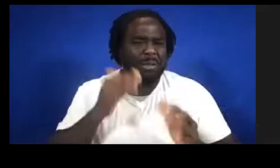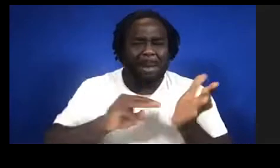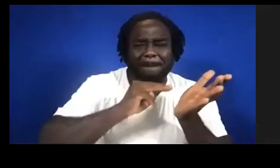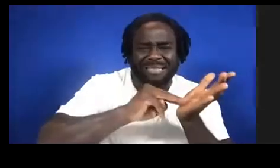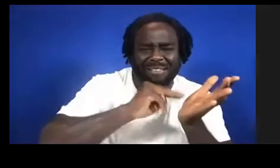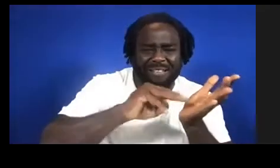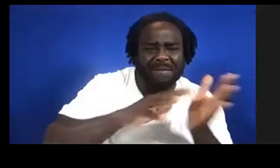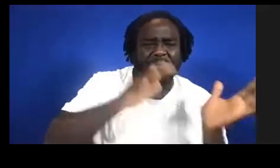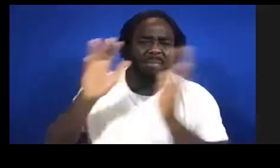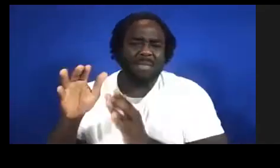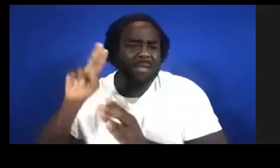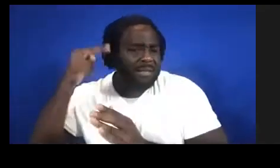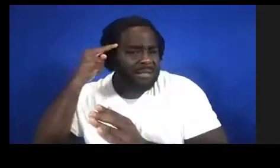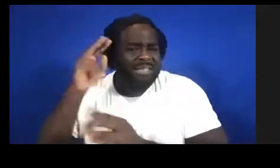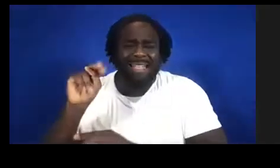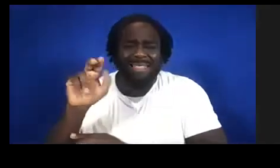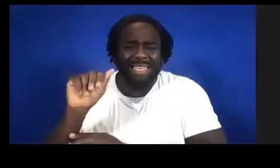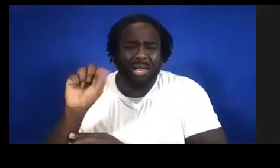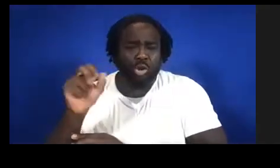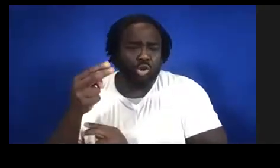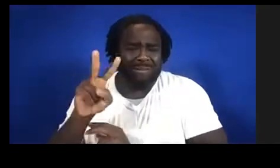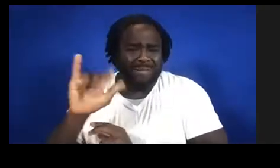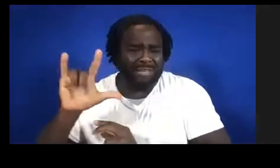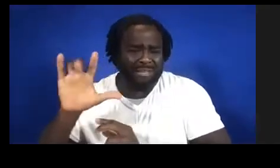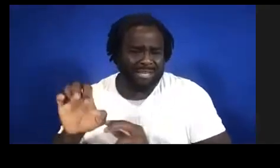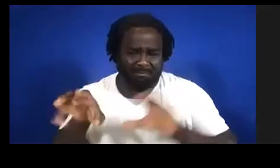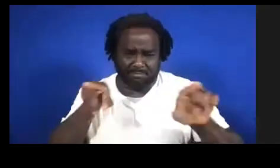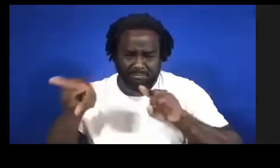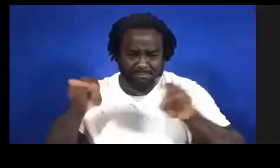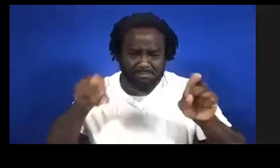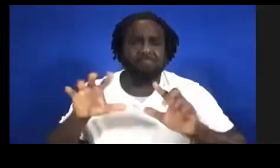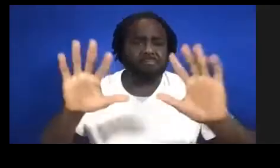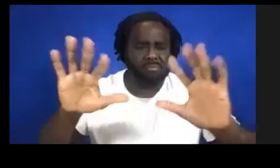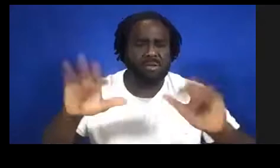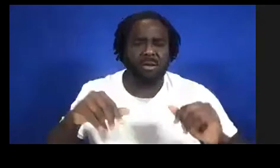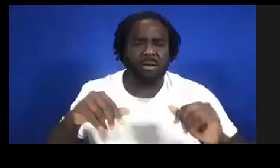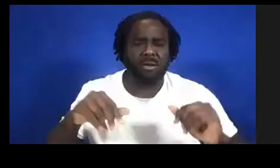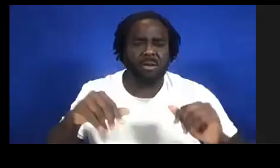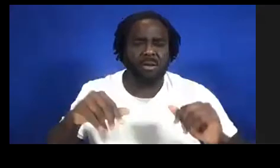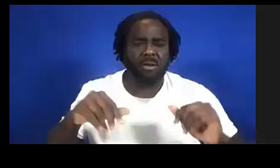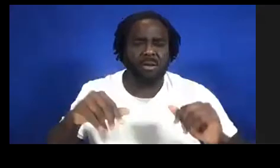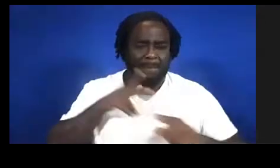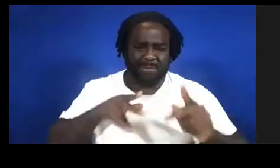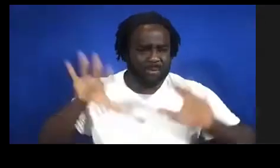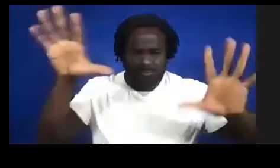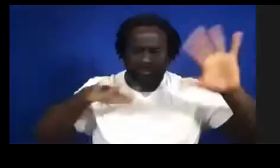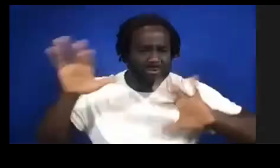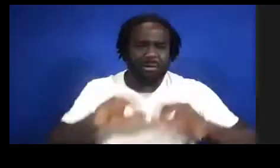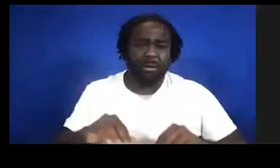Now I know most of y'all are from Tennessee, maybe from Memphis, maybe some of y'all from Nashville.